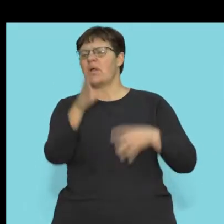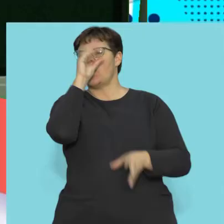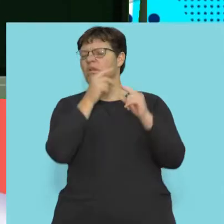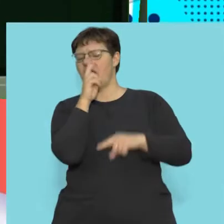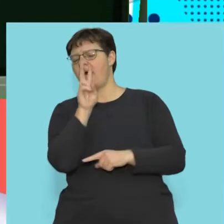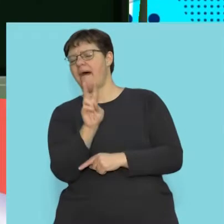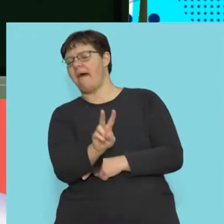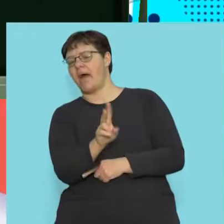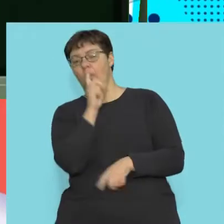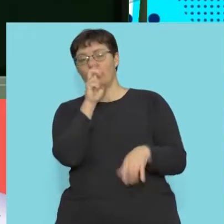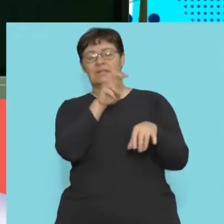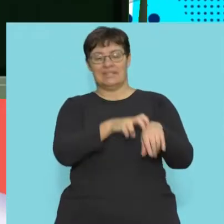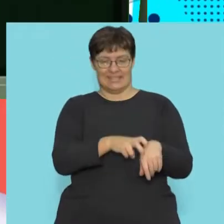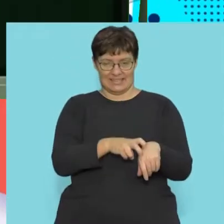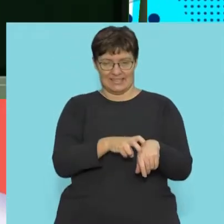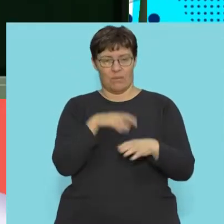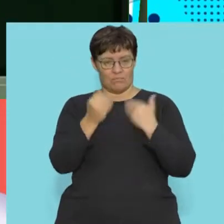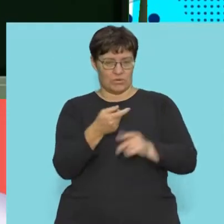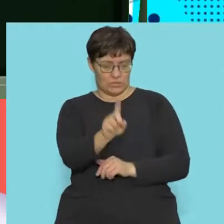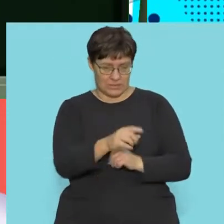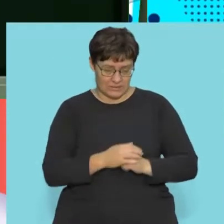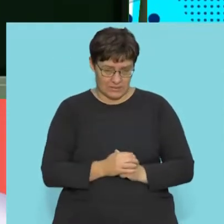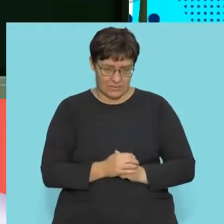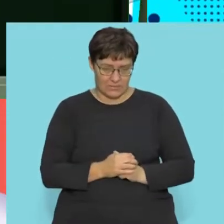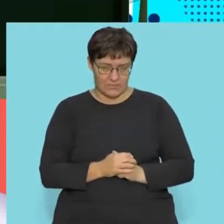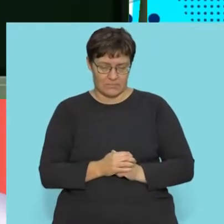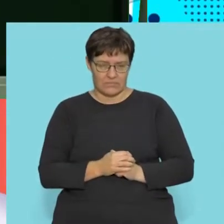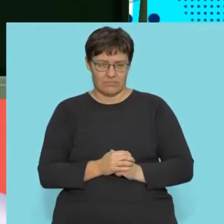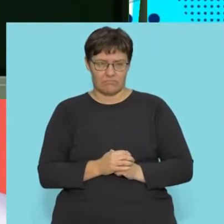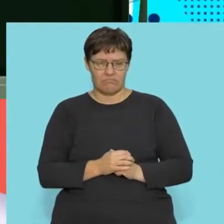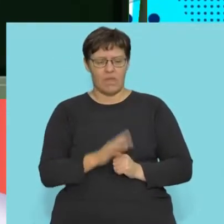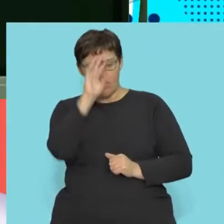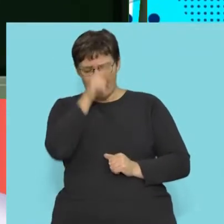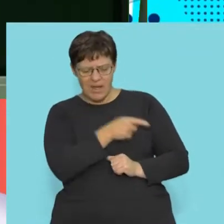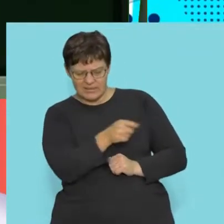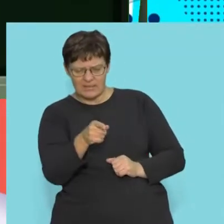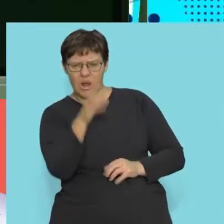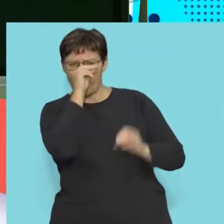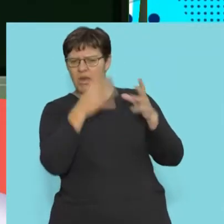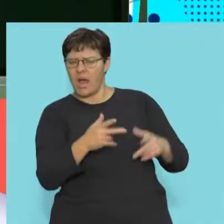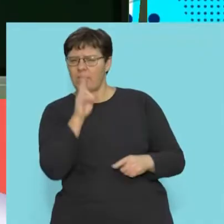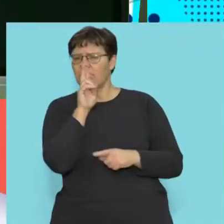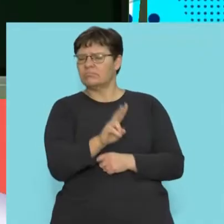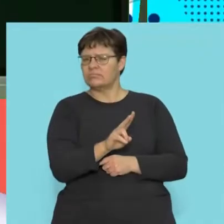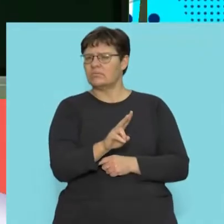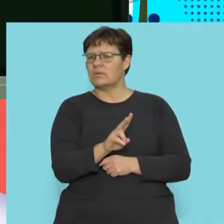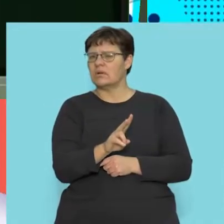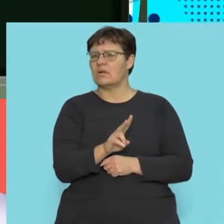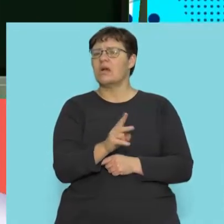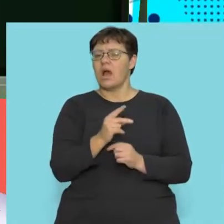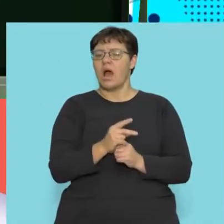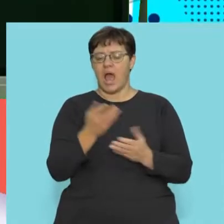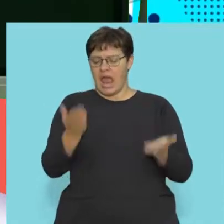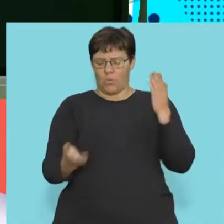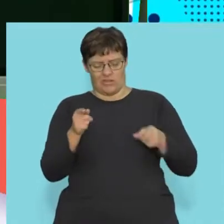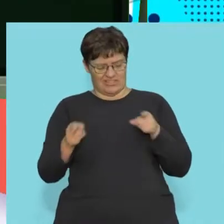definition very simply by looking at what is required in that process. I often remind the learners to look at a definition